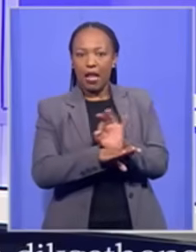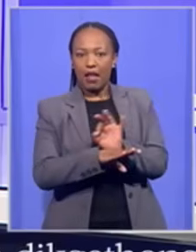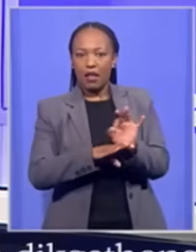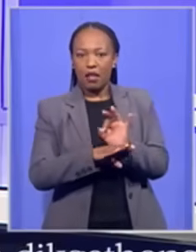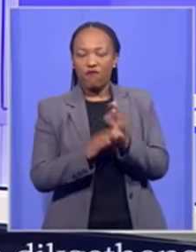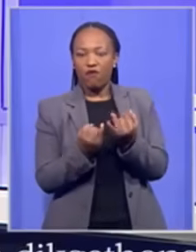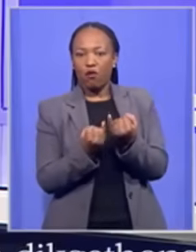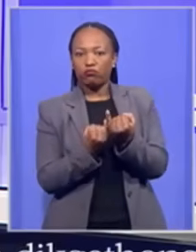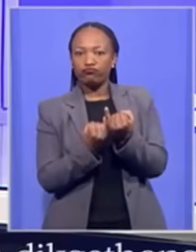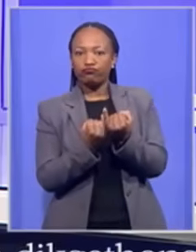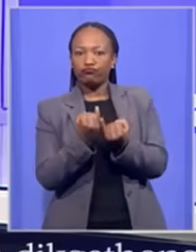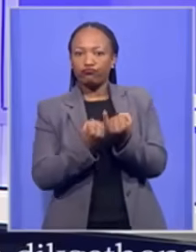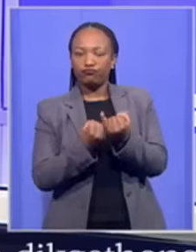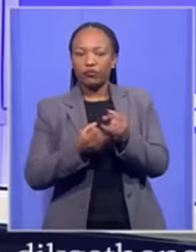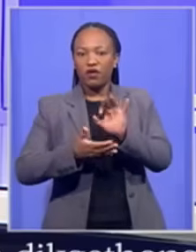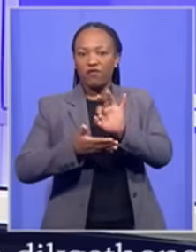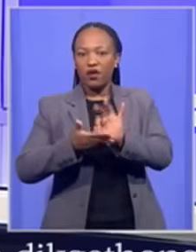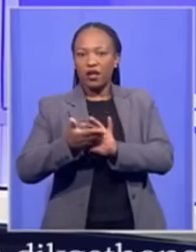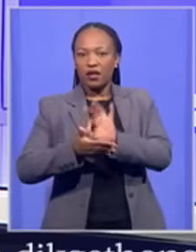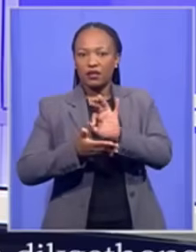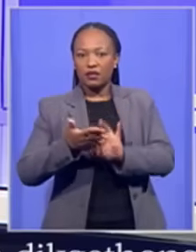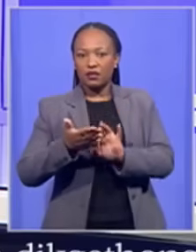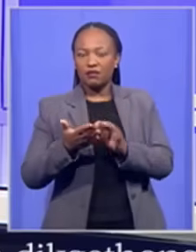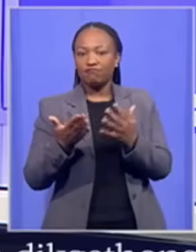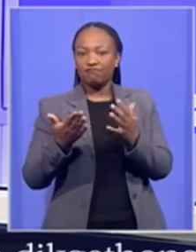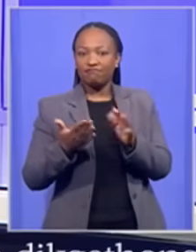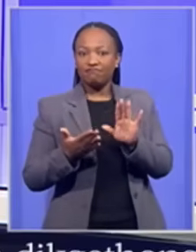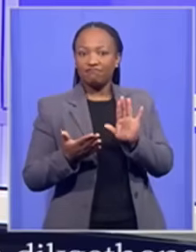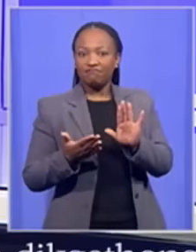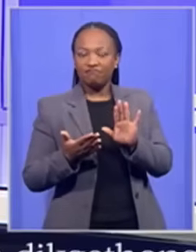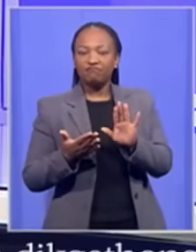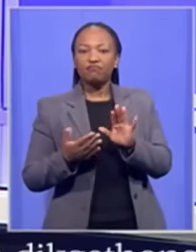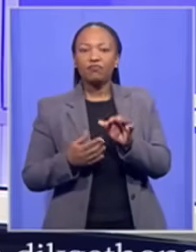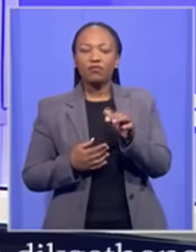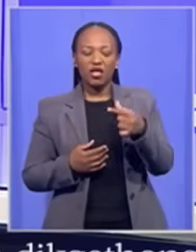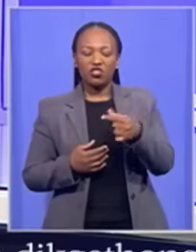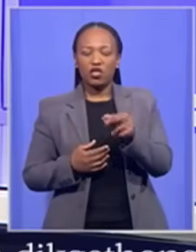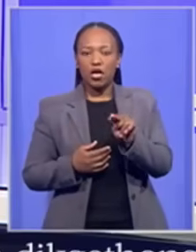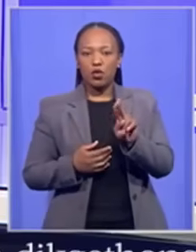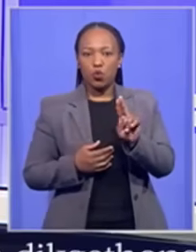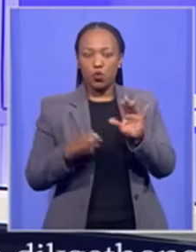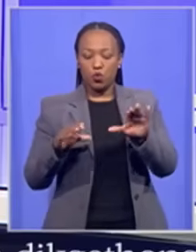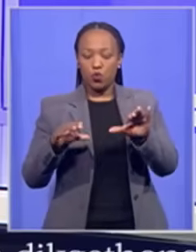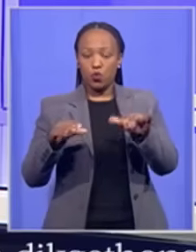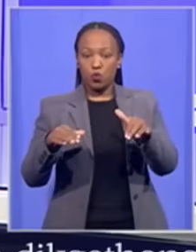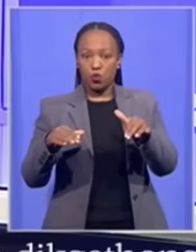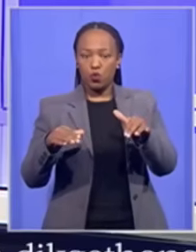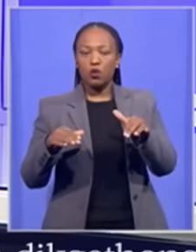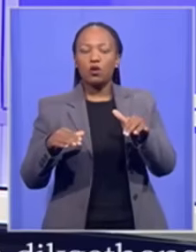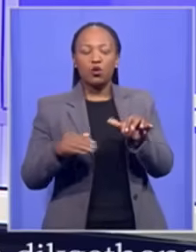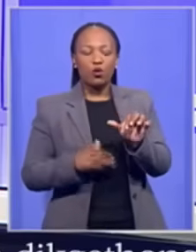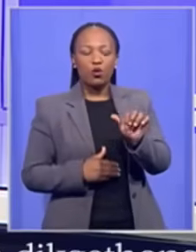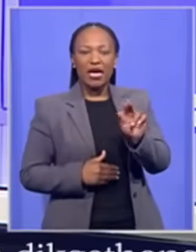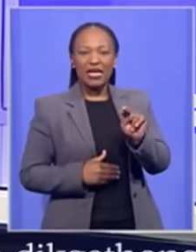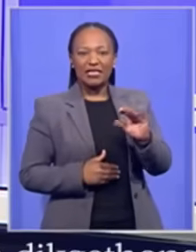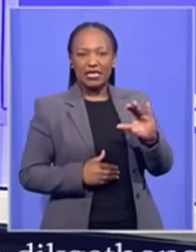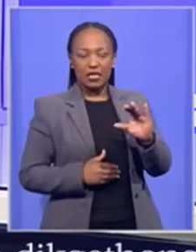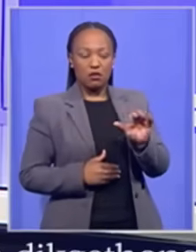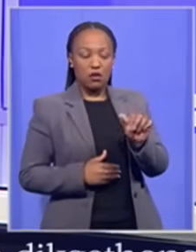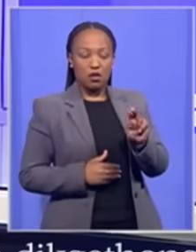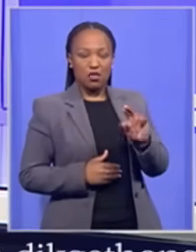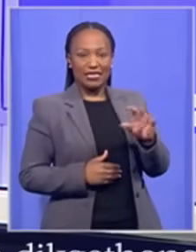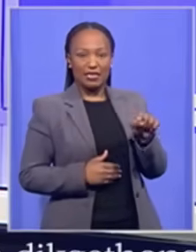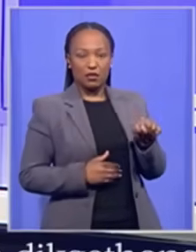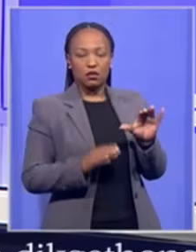phinkgišanela dikgetho le go hlaola malekgotla a yona go tabeng ya mmušo wa botei wa bosetšhaba. Komiti-phetiši ya ANC e tšere sephetho sa go